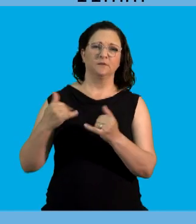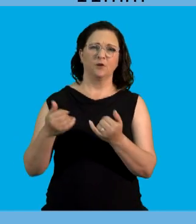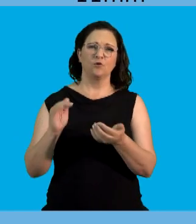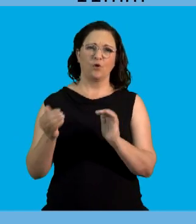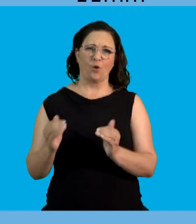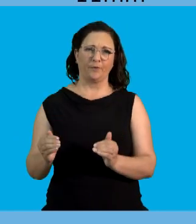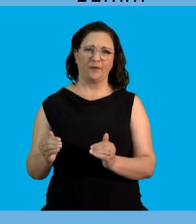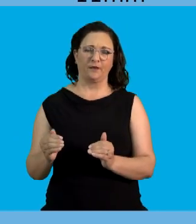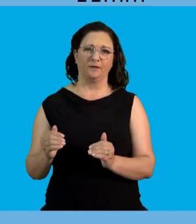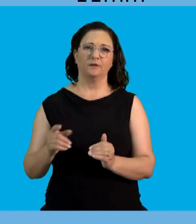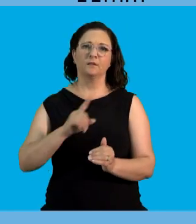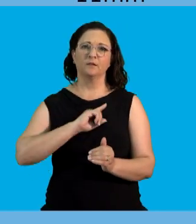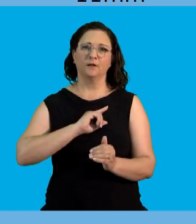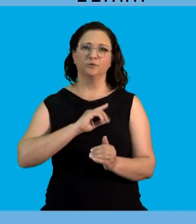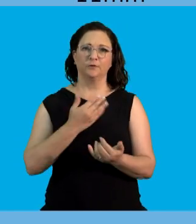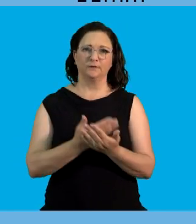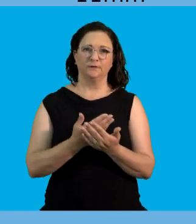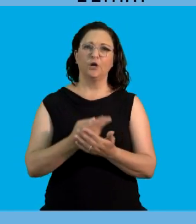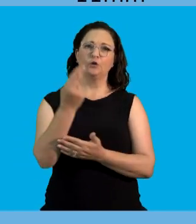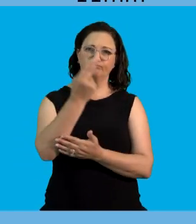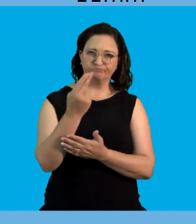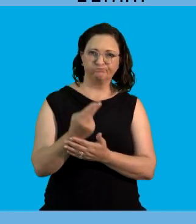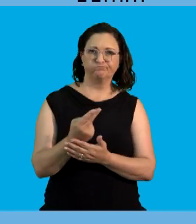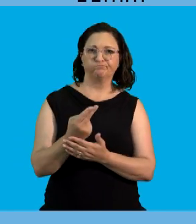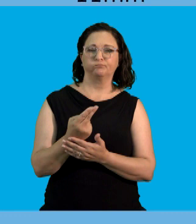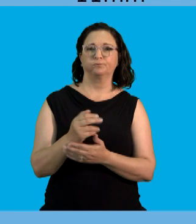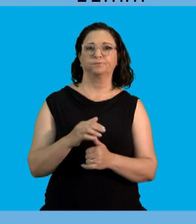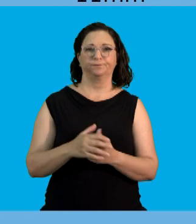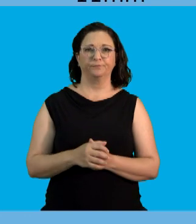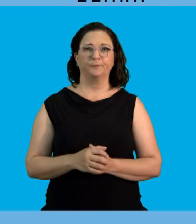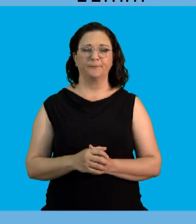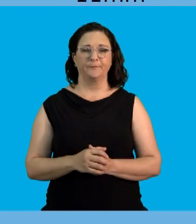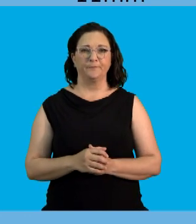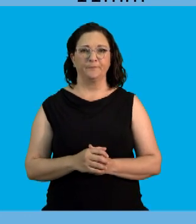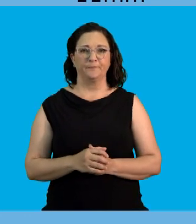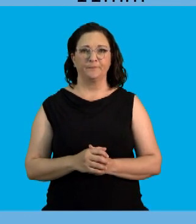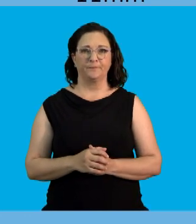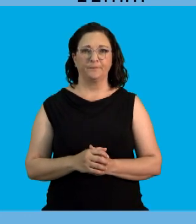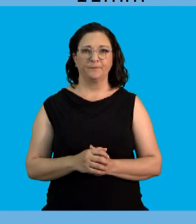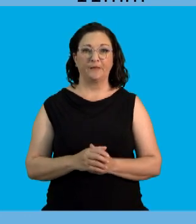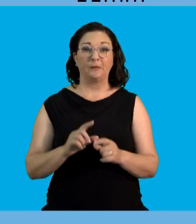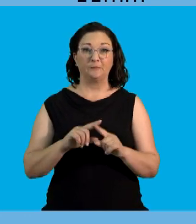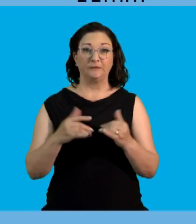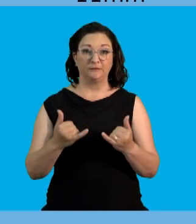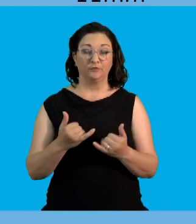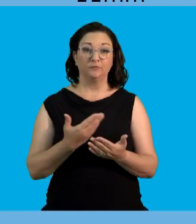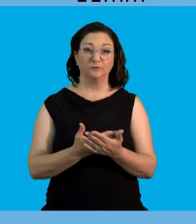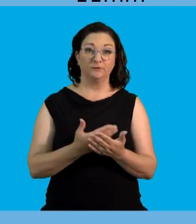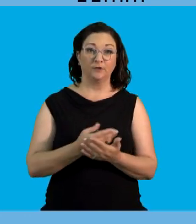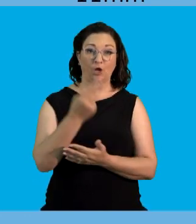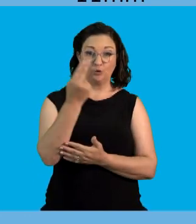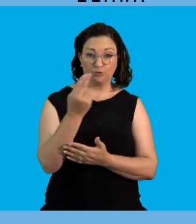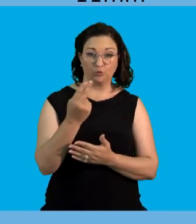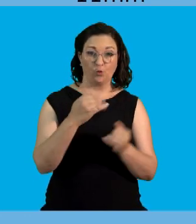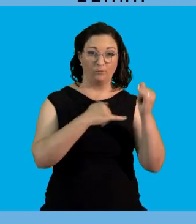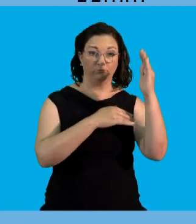the expansion by drawing a graph that is suitable for this particular scenario. So remember that we can either draw a